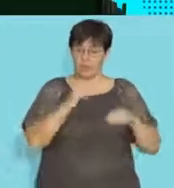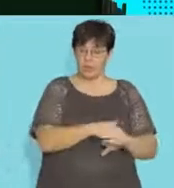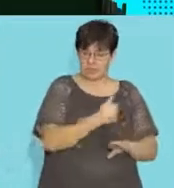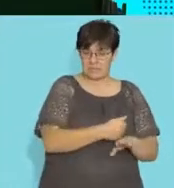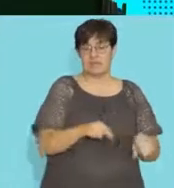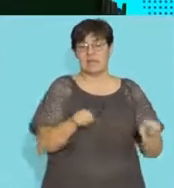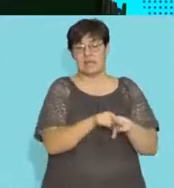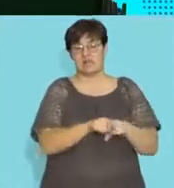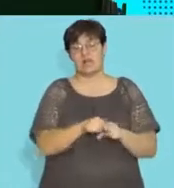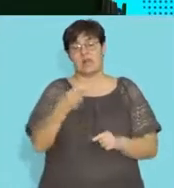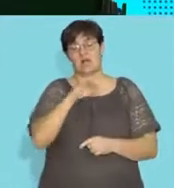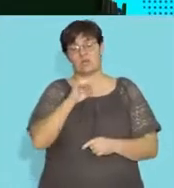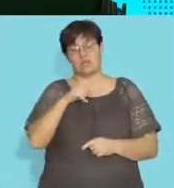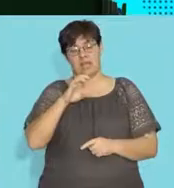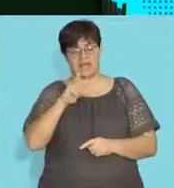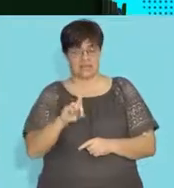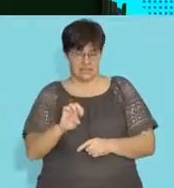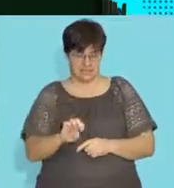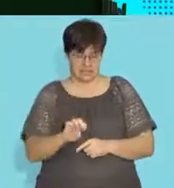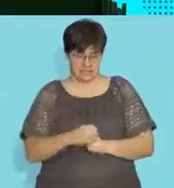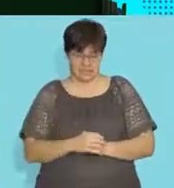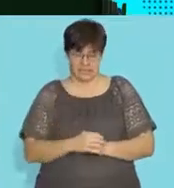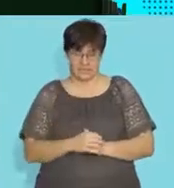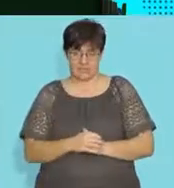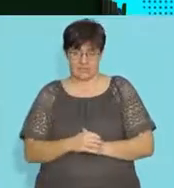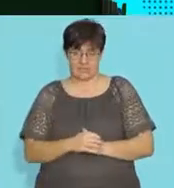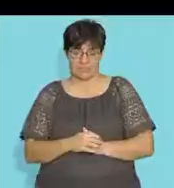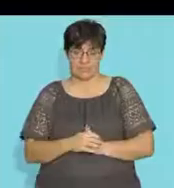will be equal to the hydroxide ion concentration.